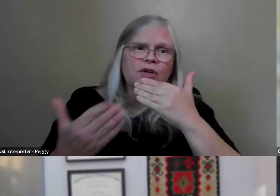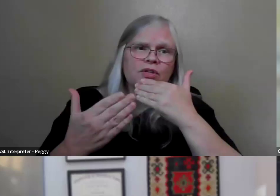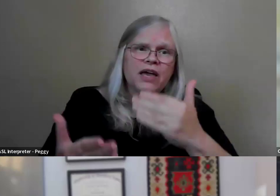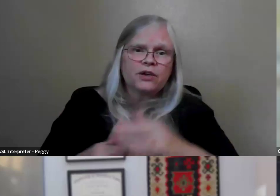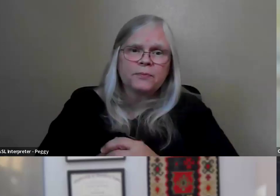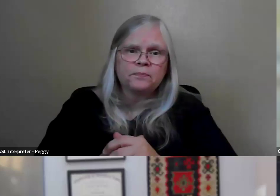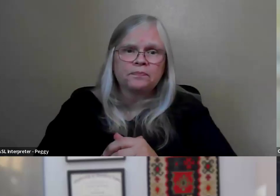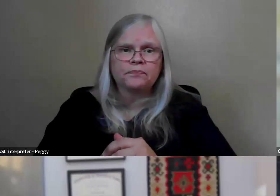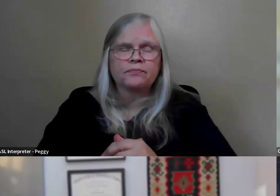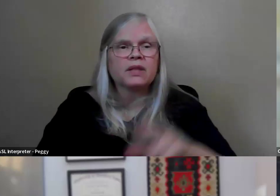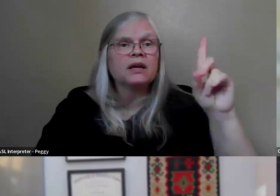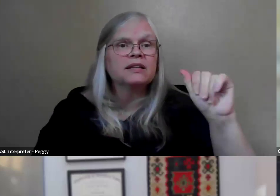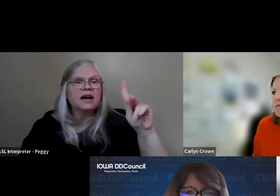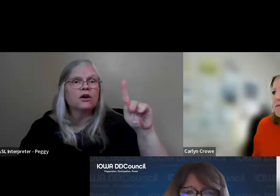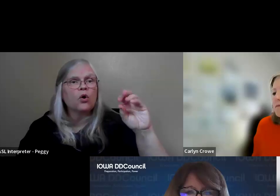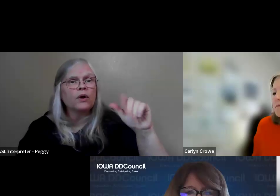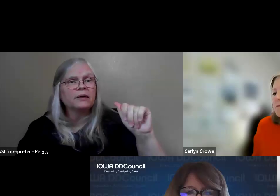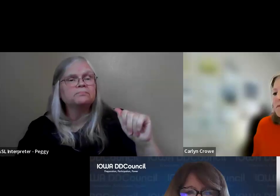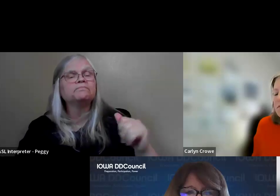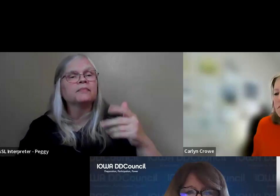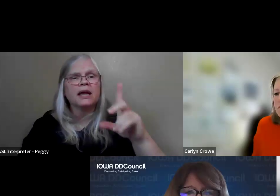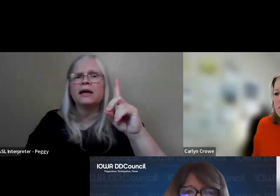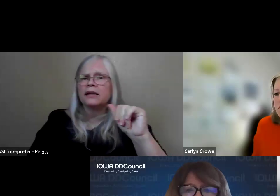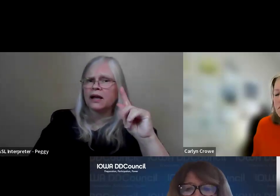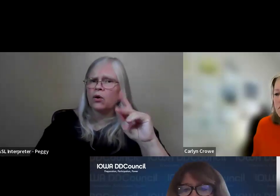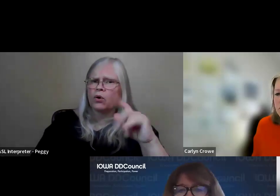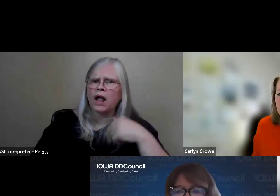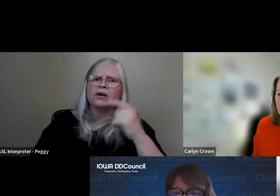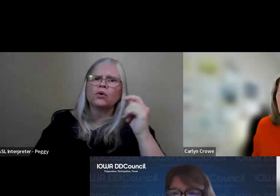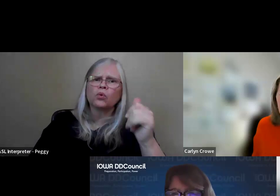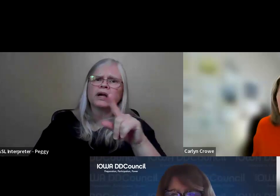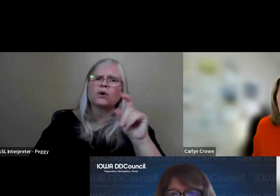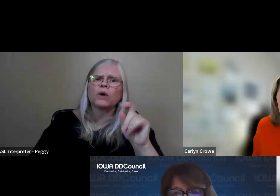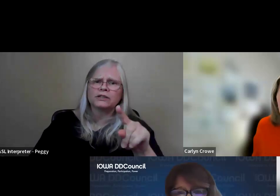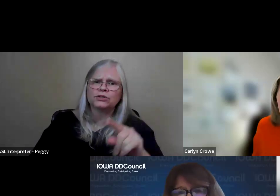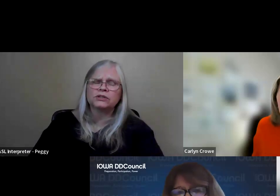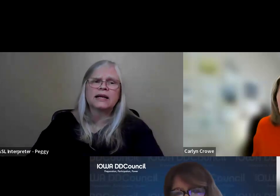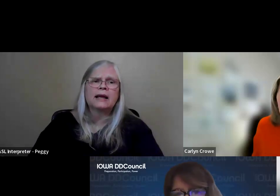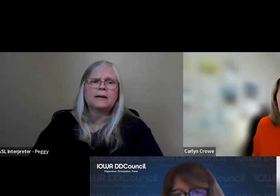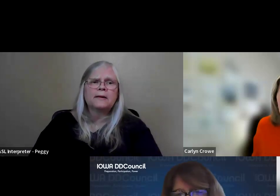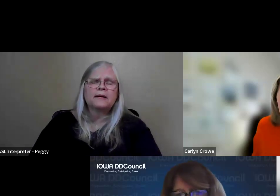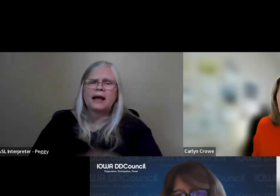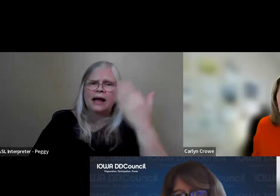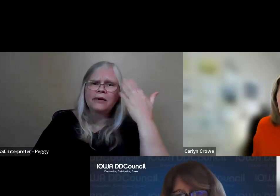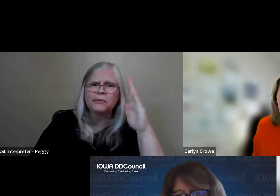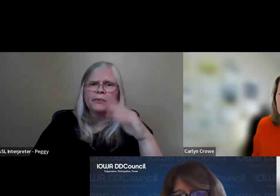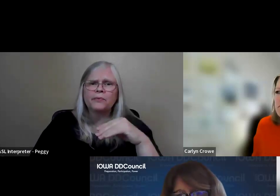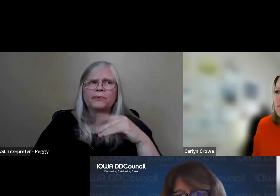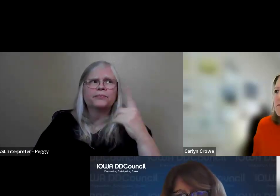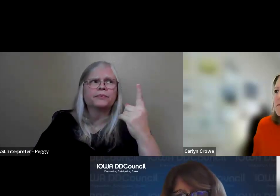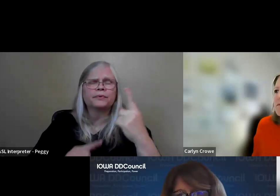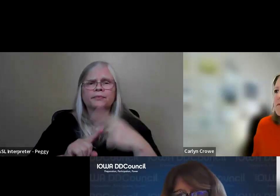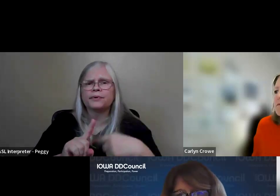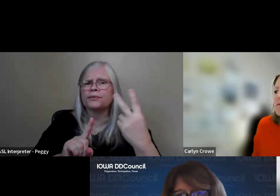Hey, I just have a quick question. So I don't know, a couple months